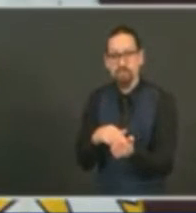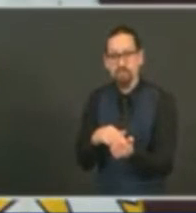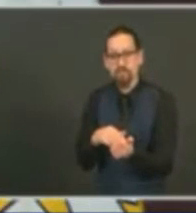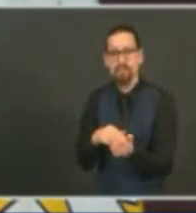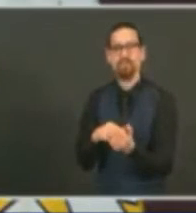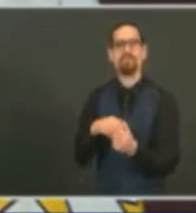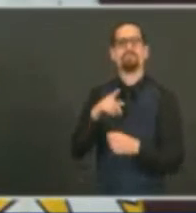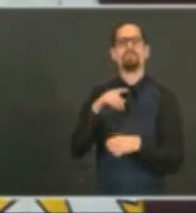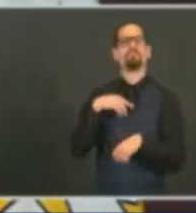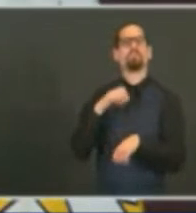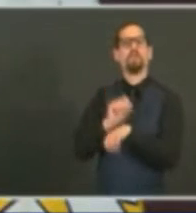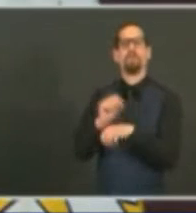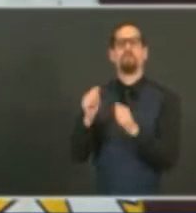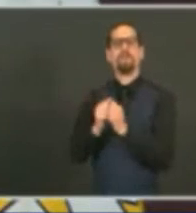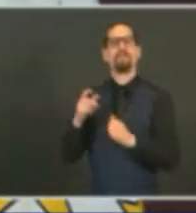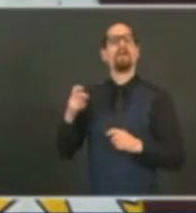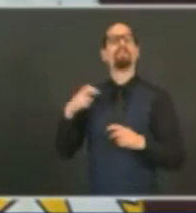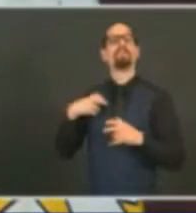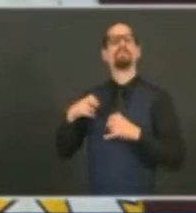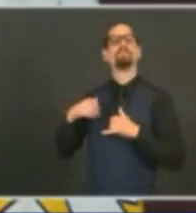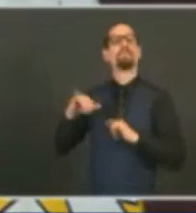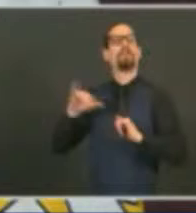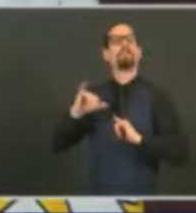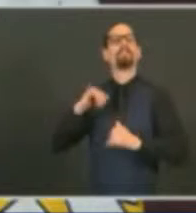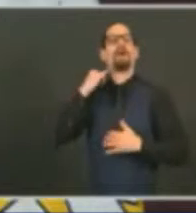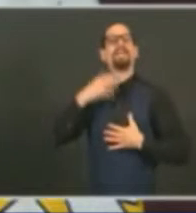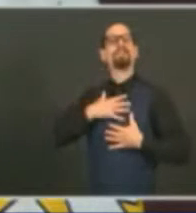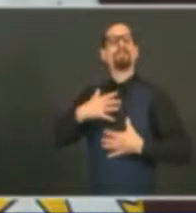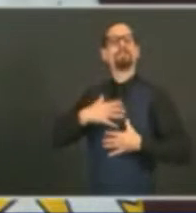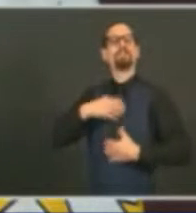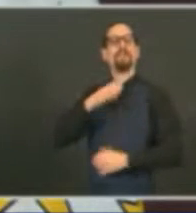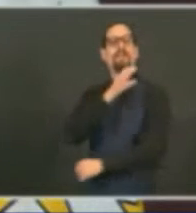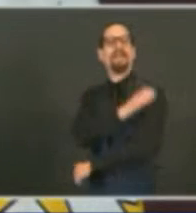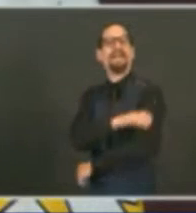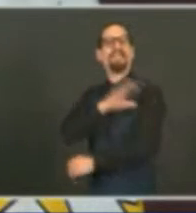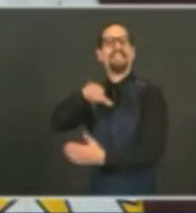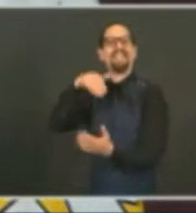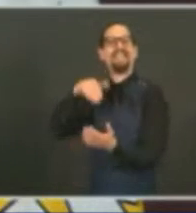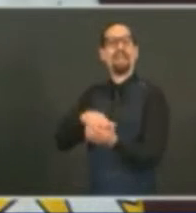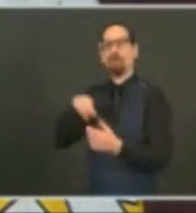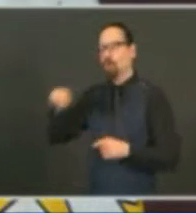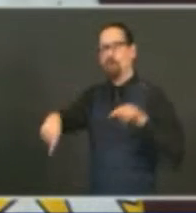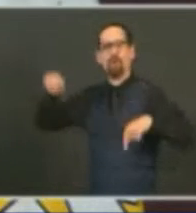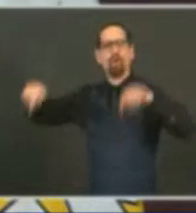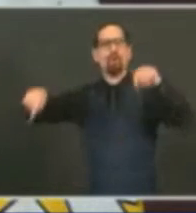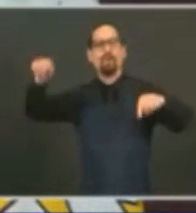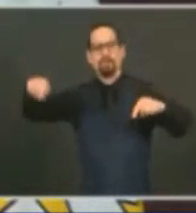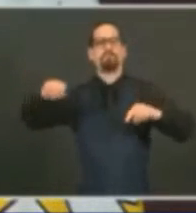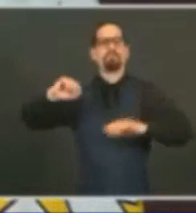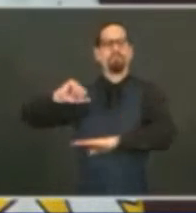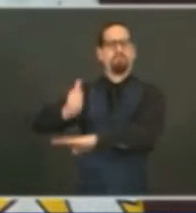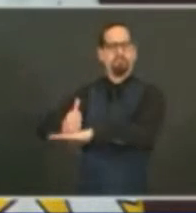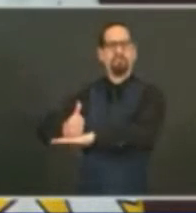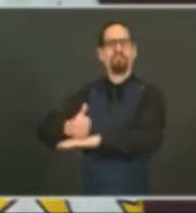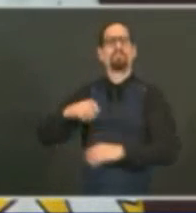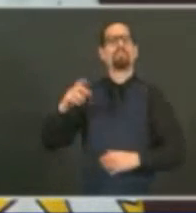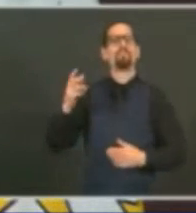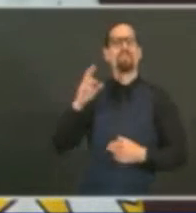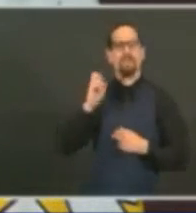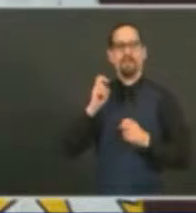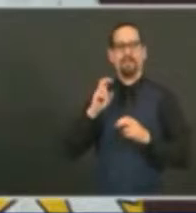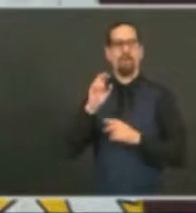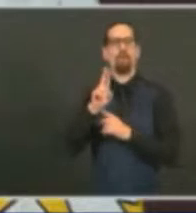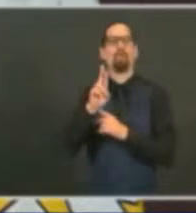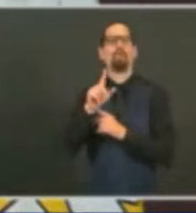care clinics or urgent care centers that have been available for those individuals so that this treatment can be